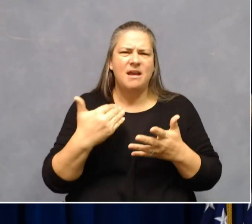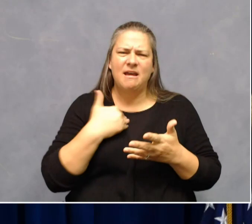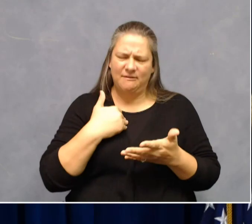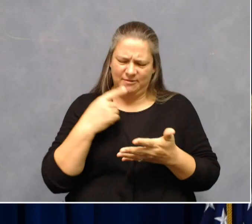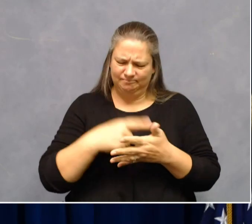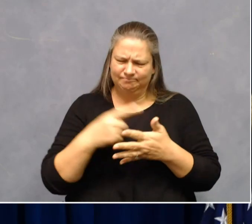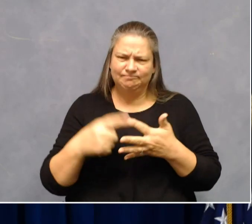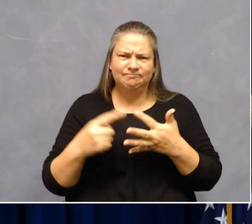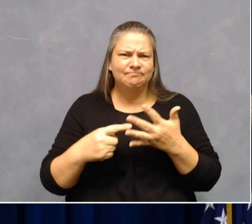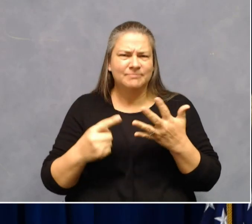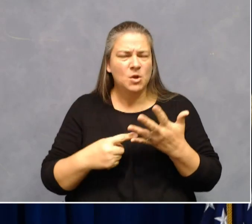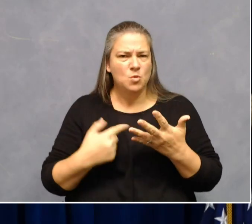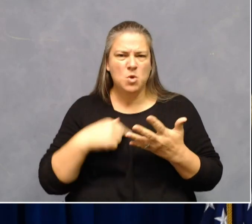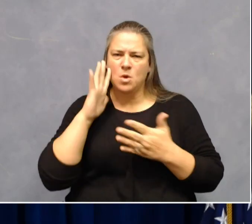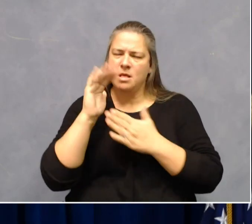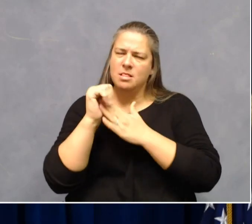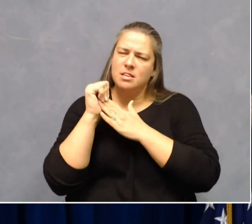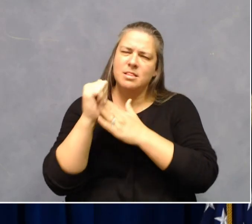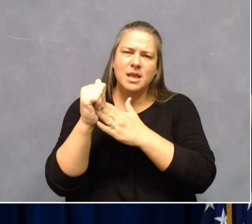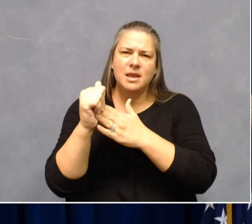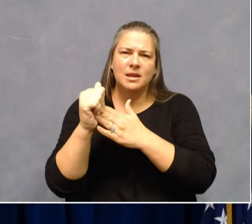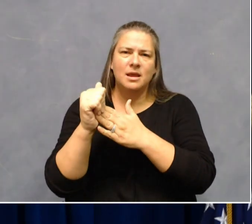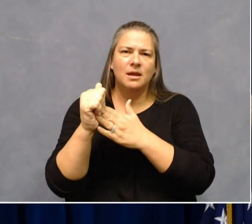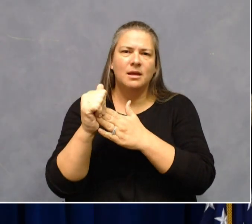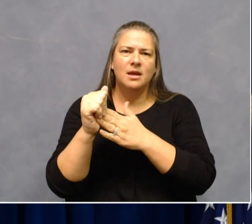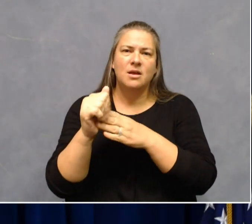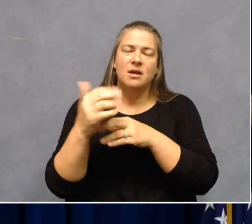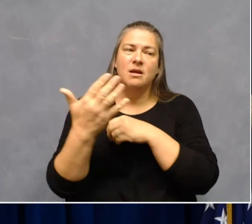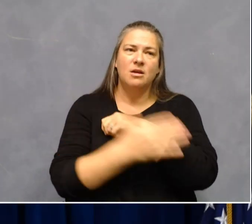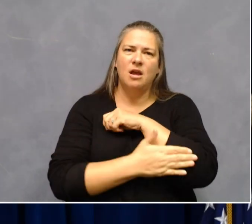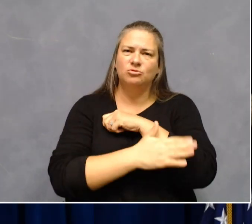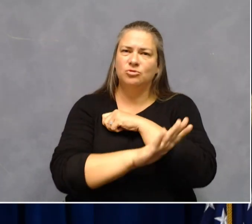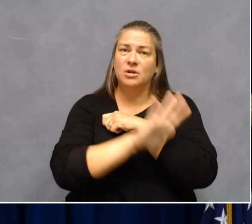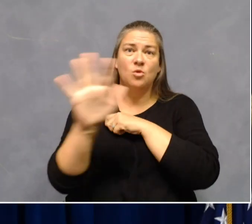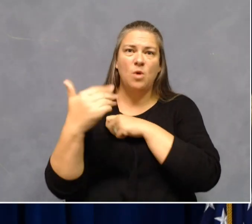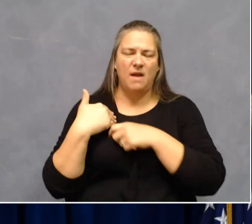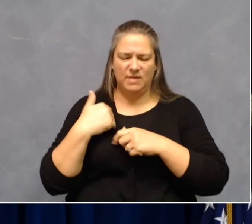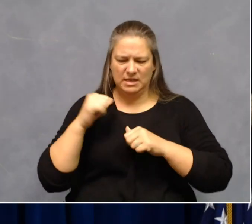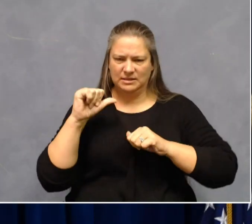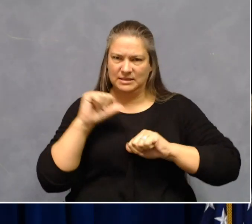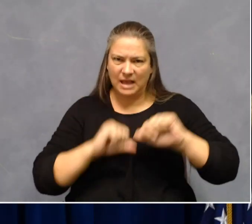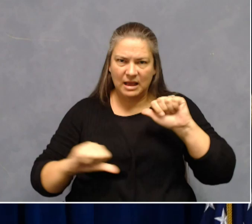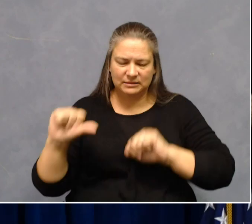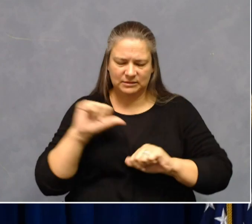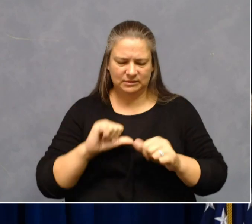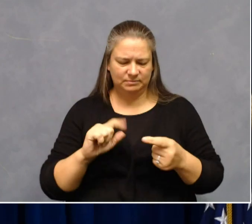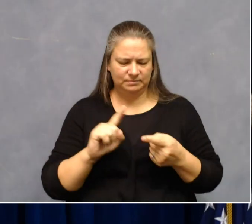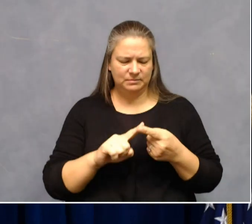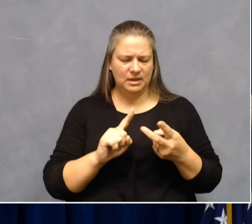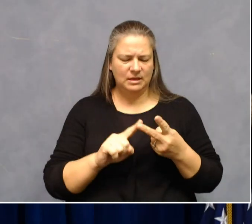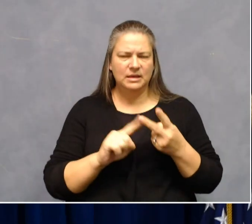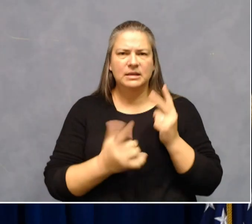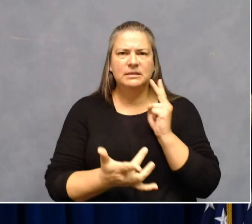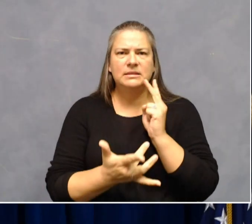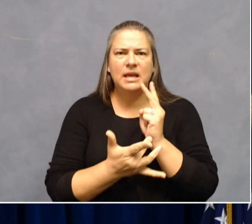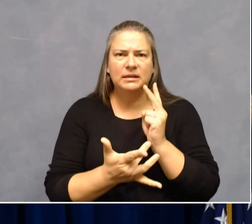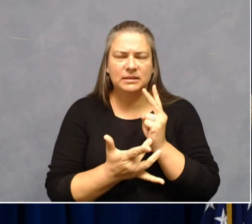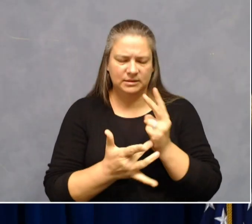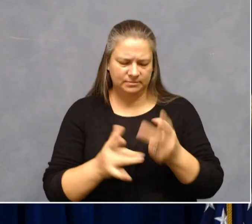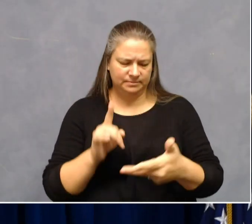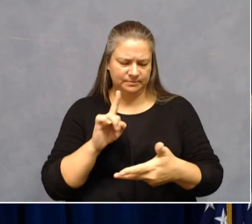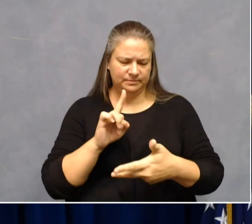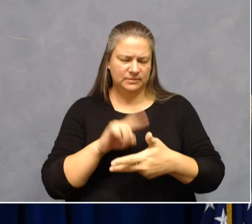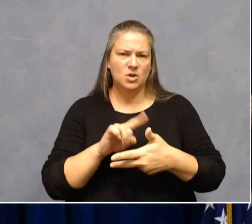and the world with the science, with the technology, and with our